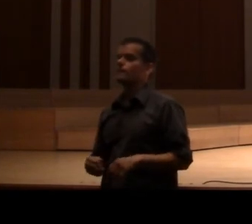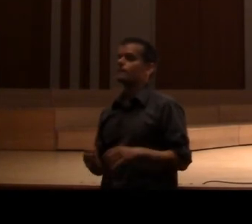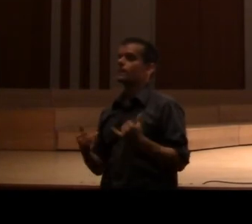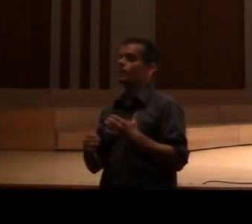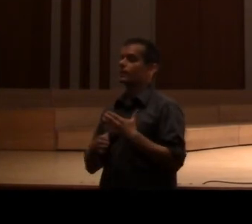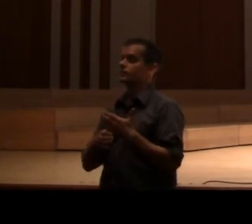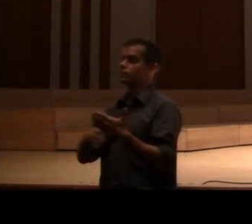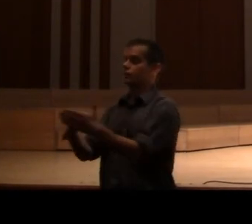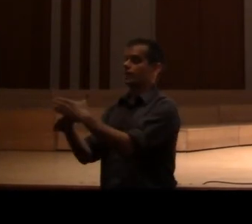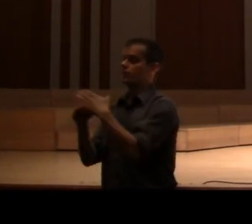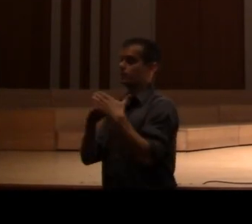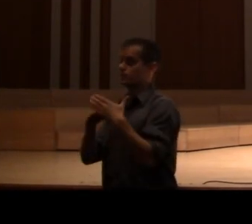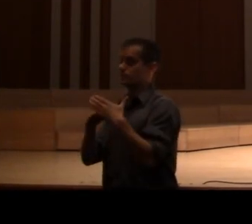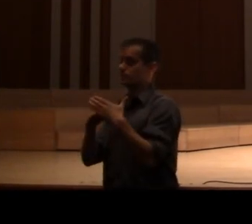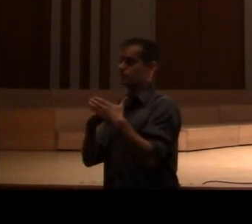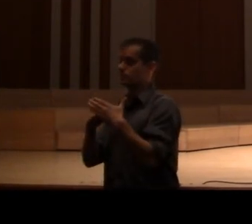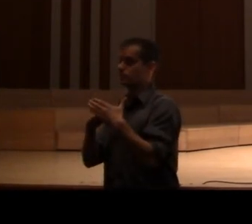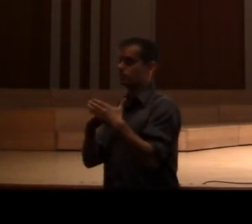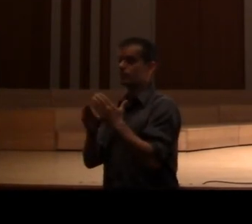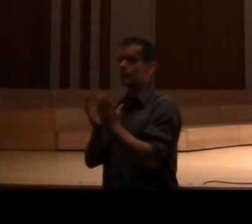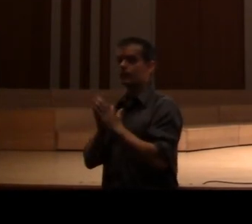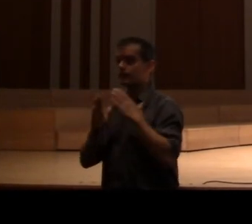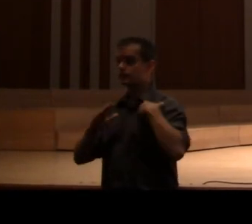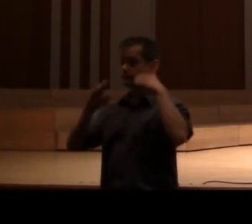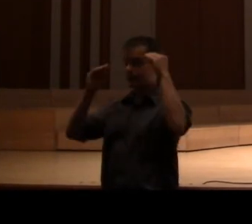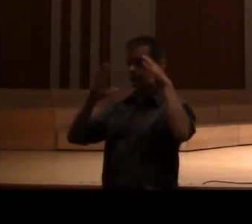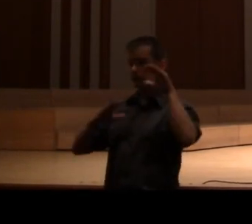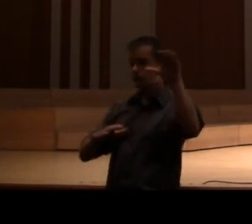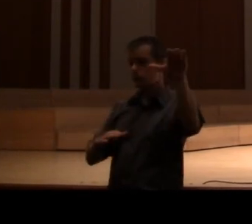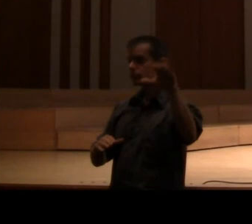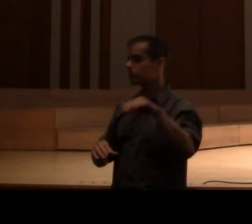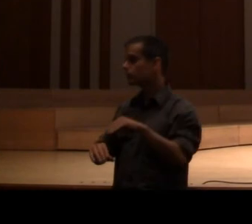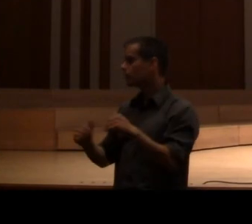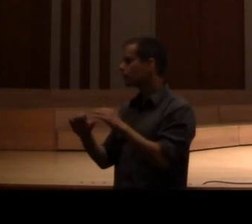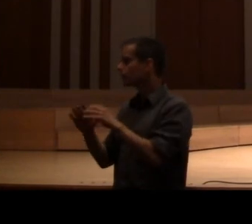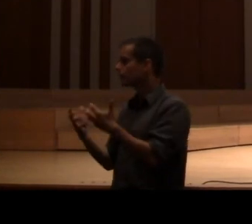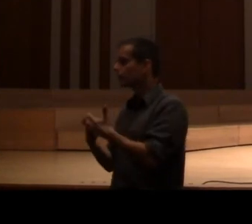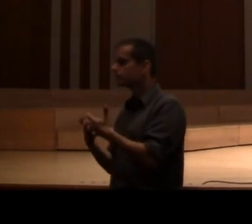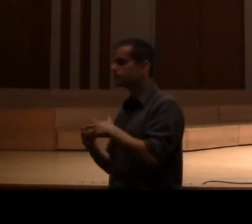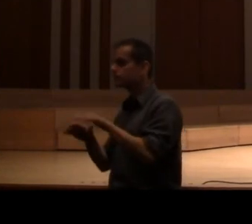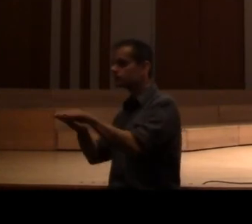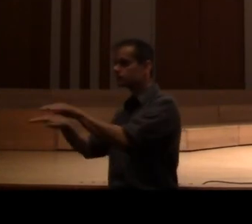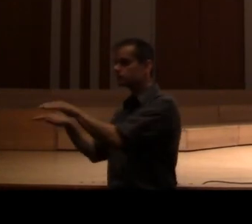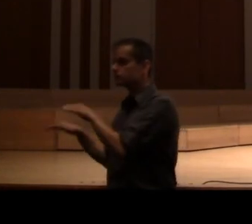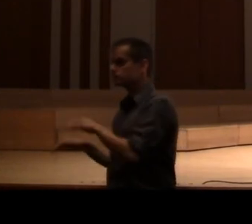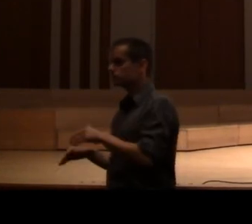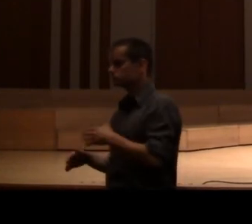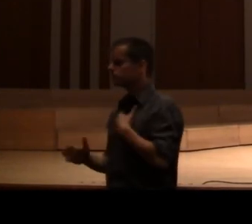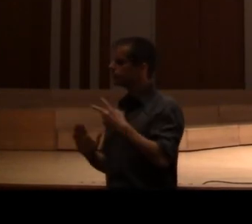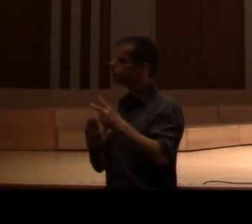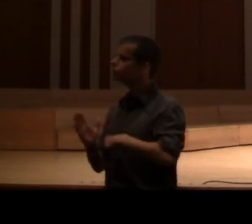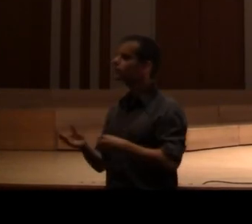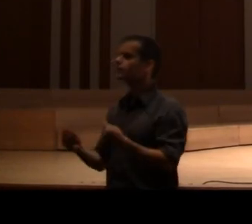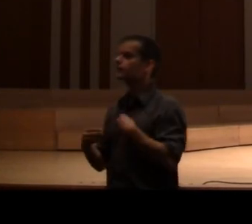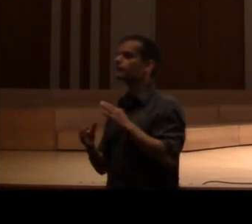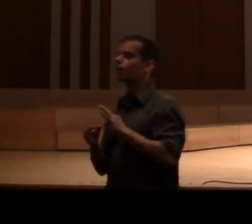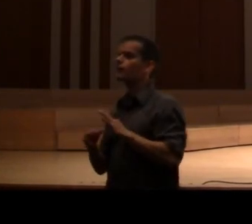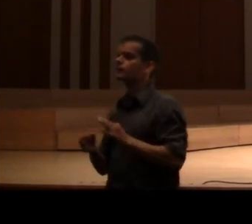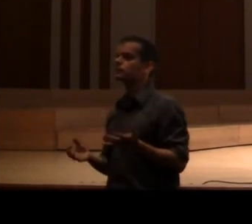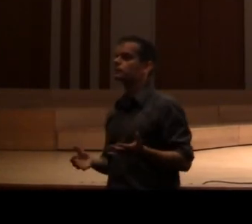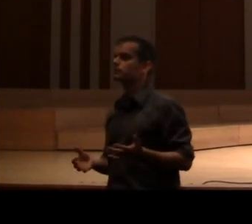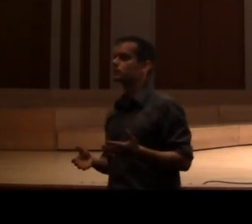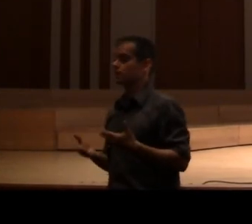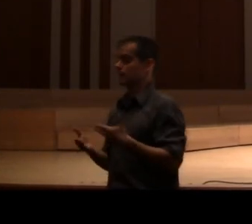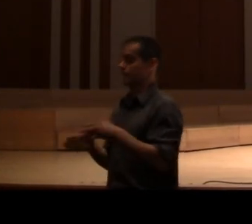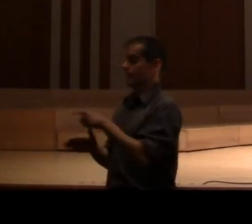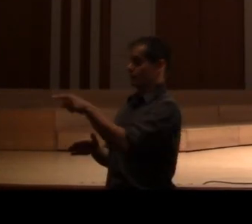it and ask my teacher, I could ask other people in my class to read it, and they could add comments. I could allow them to edit, or I could allow them